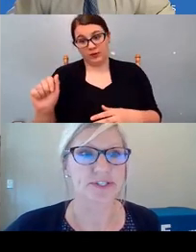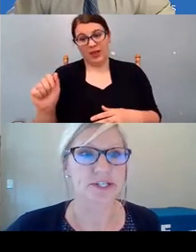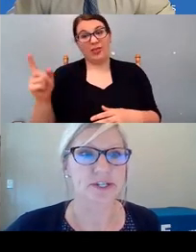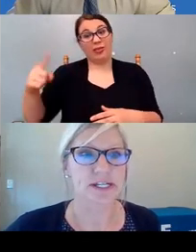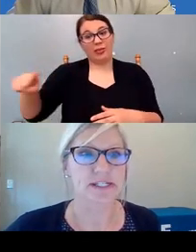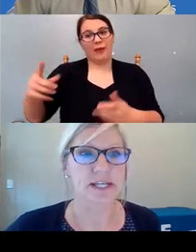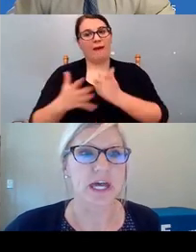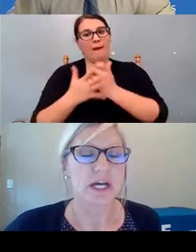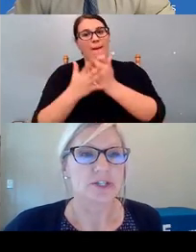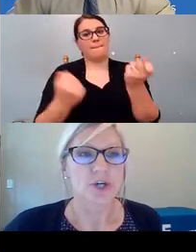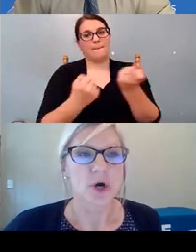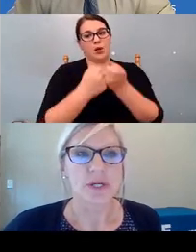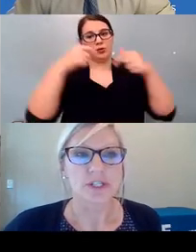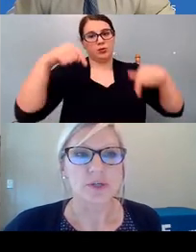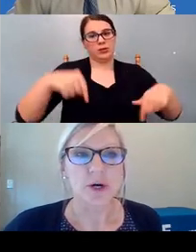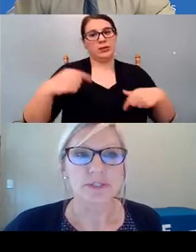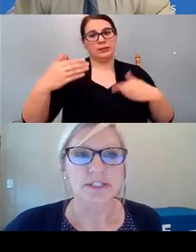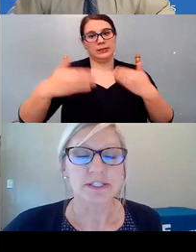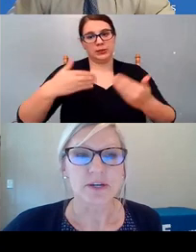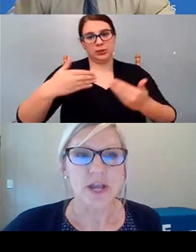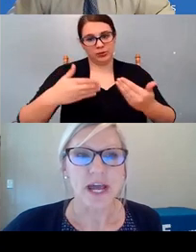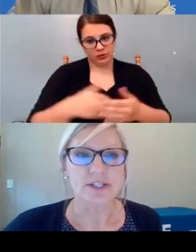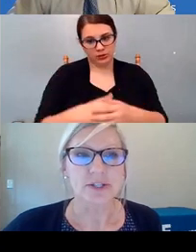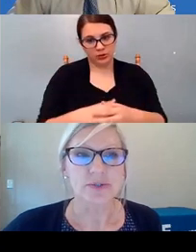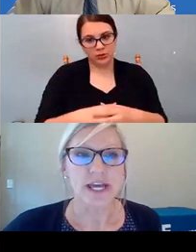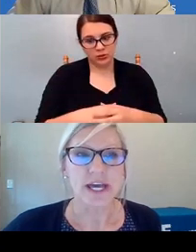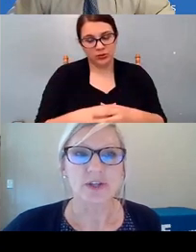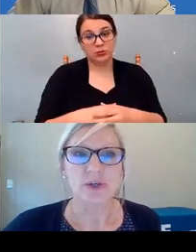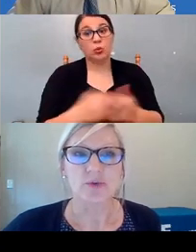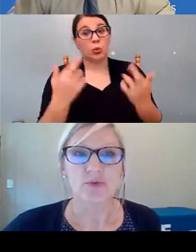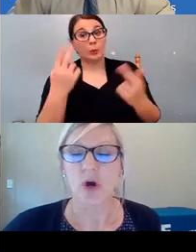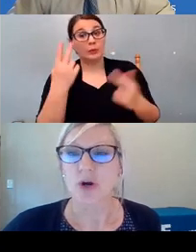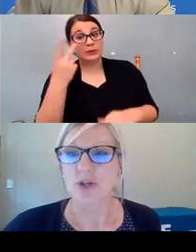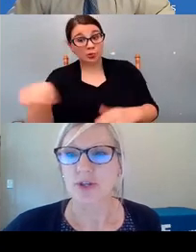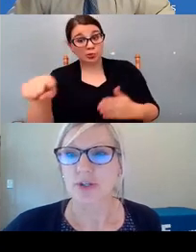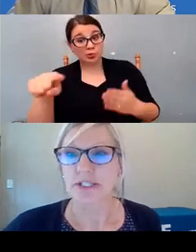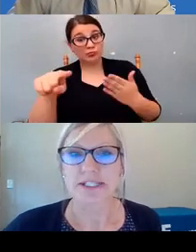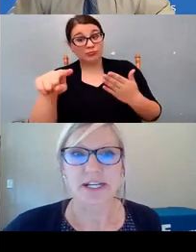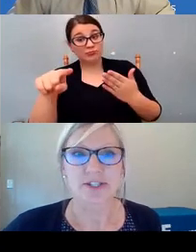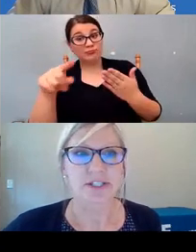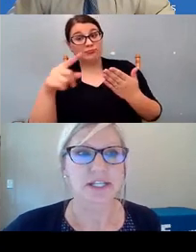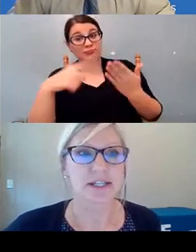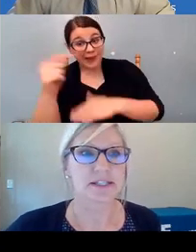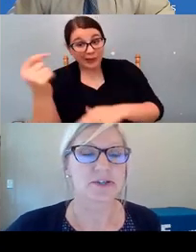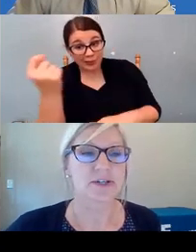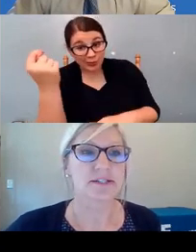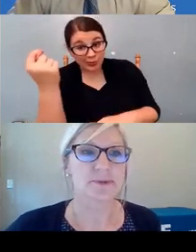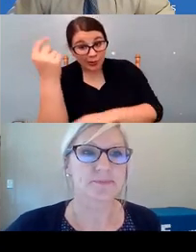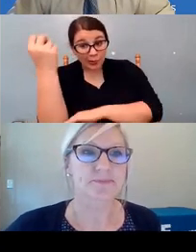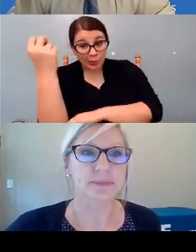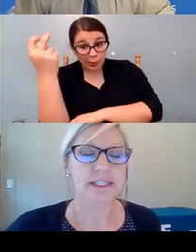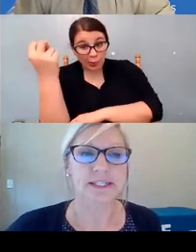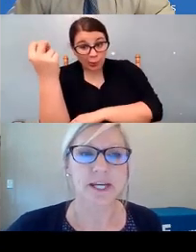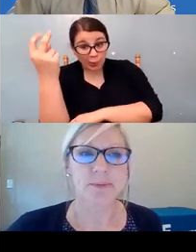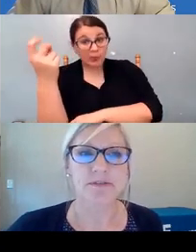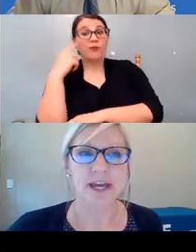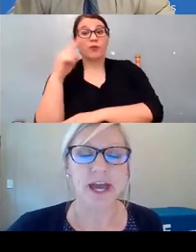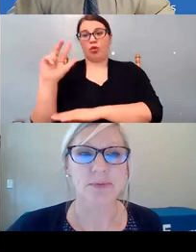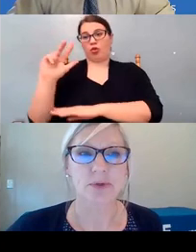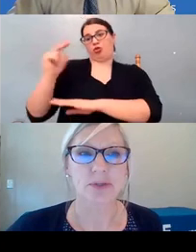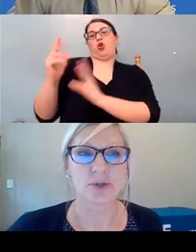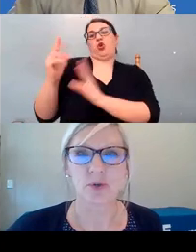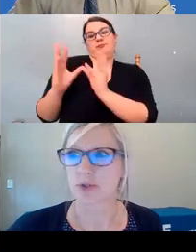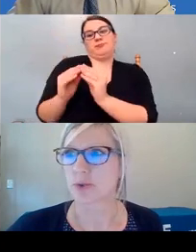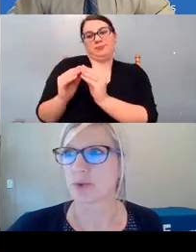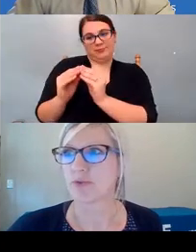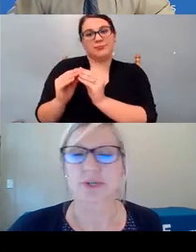for this series. So we do hope to see you next Tuesday at noon for our third session in the series,